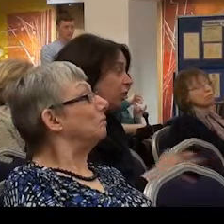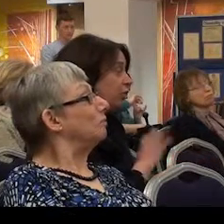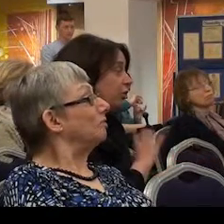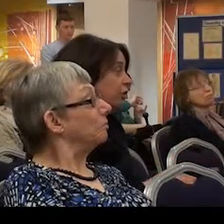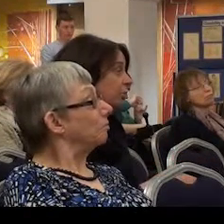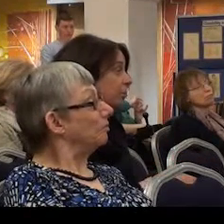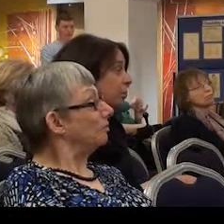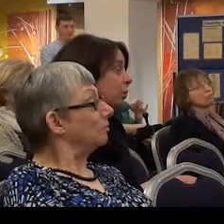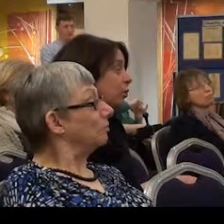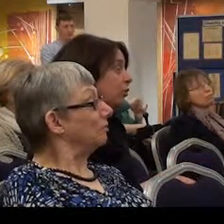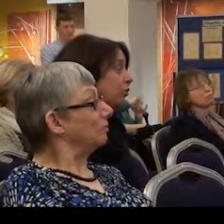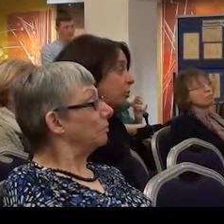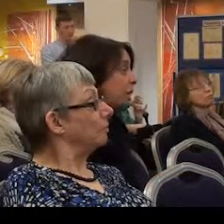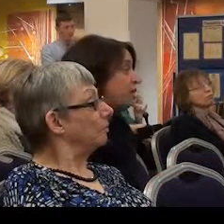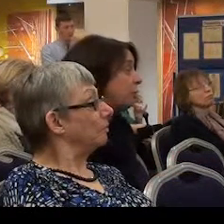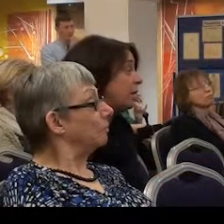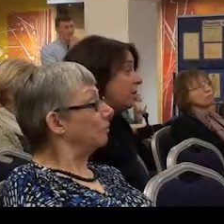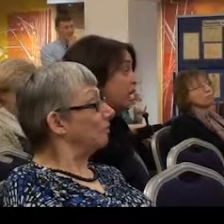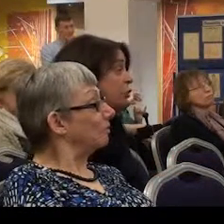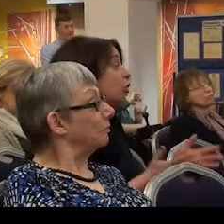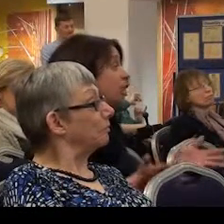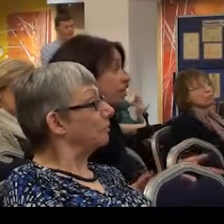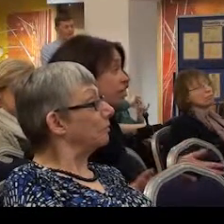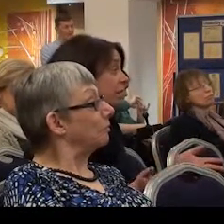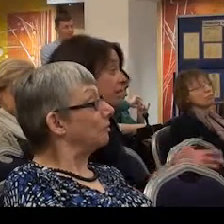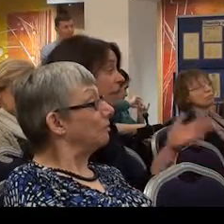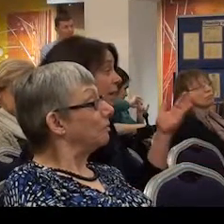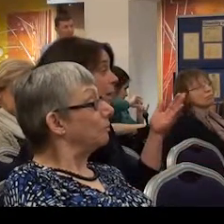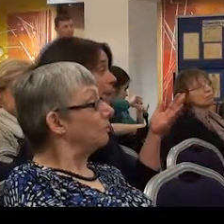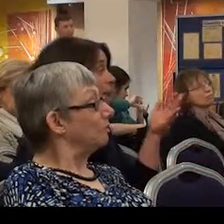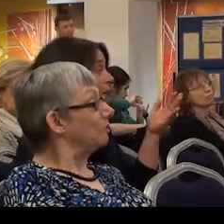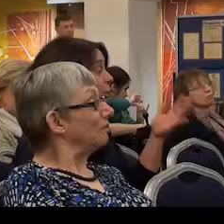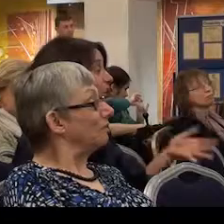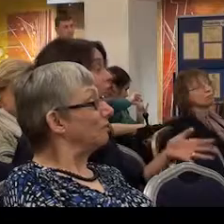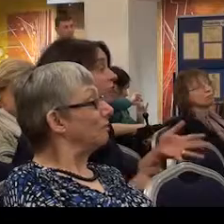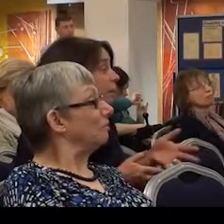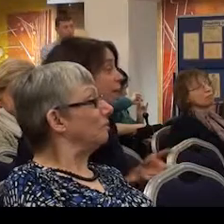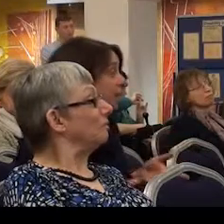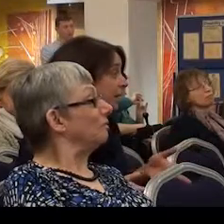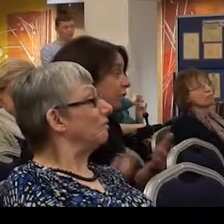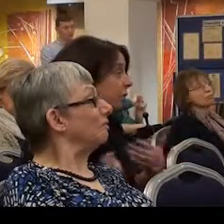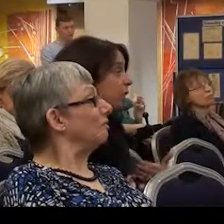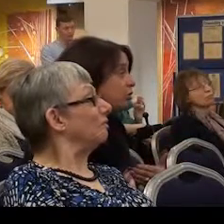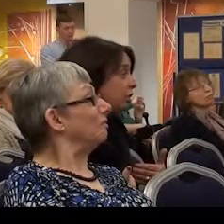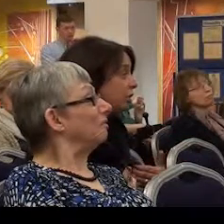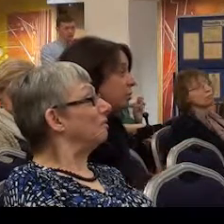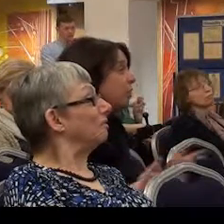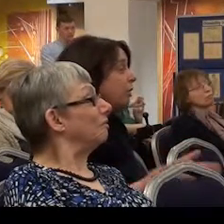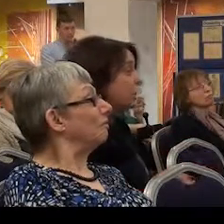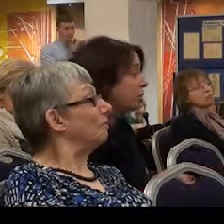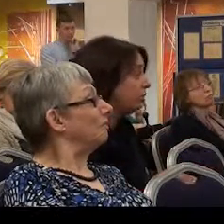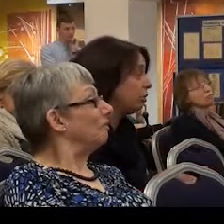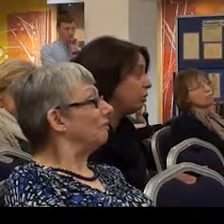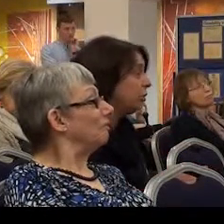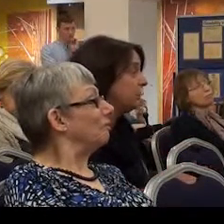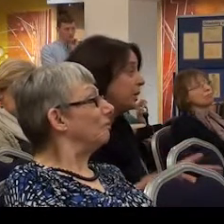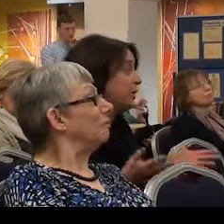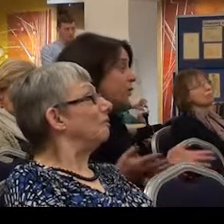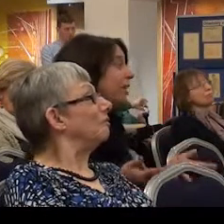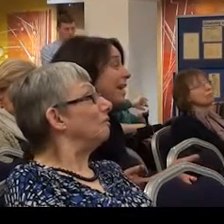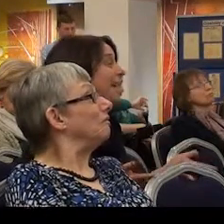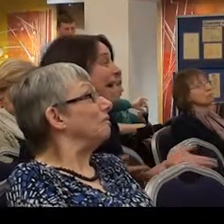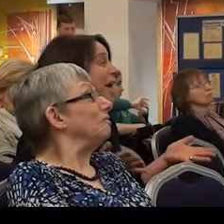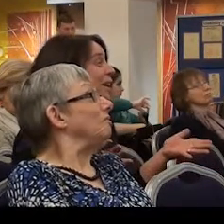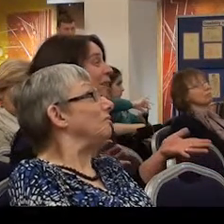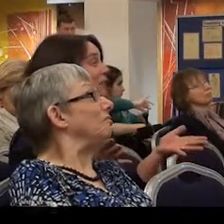of those issues that are being imposed from outside or inside. But I wanted to take my kids, my own children, and put them in your school,